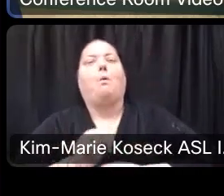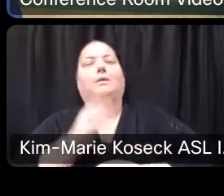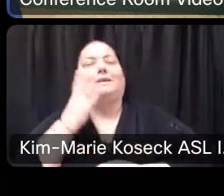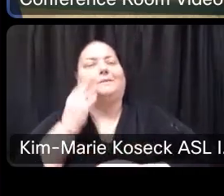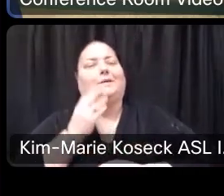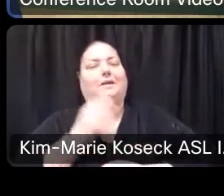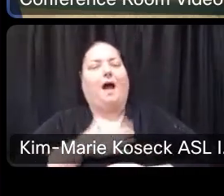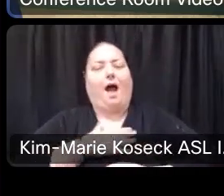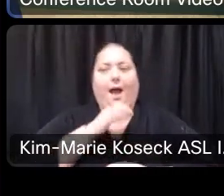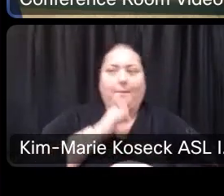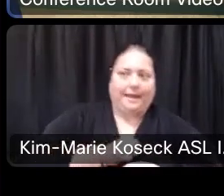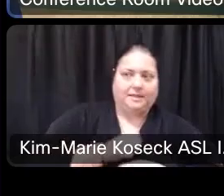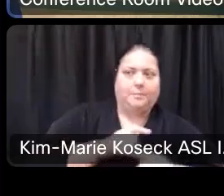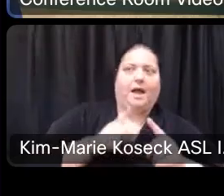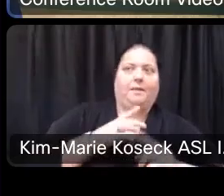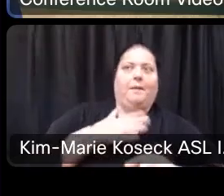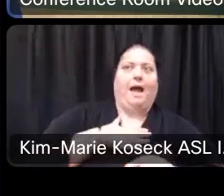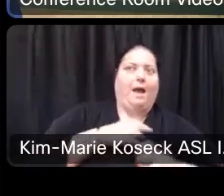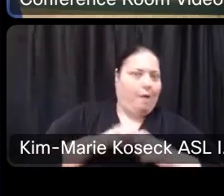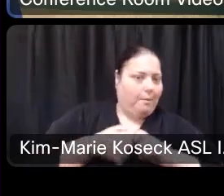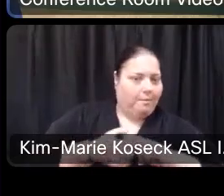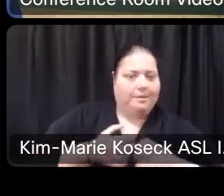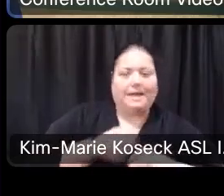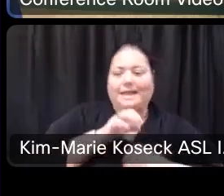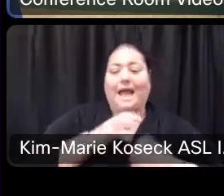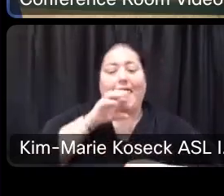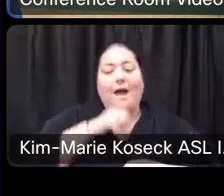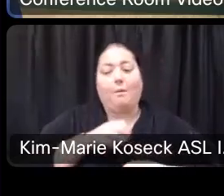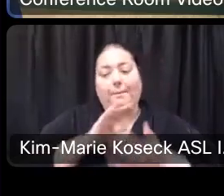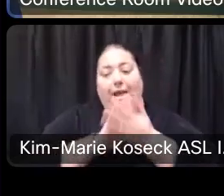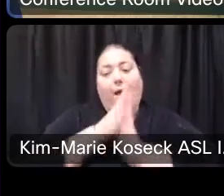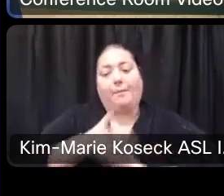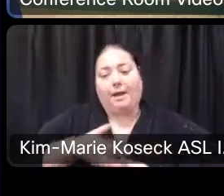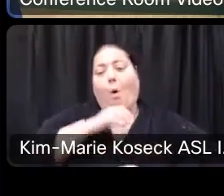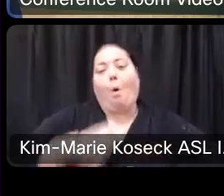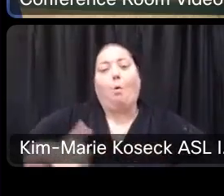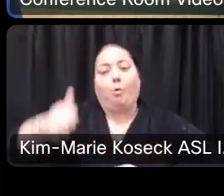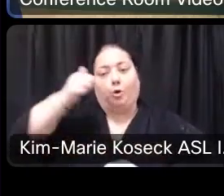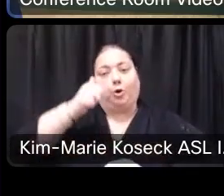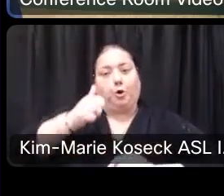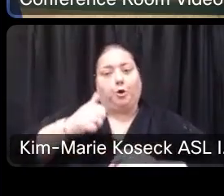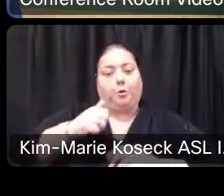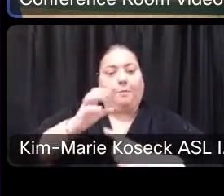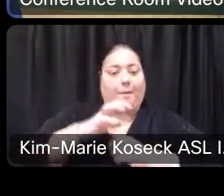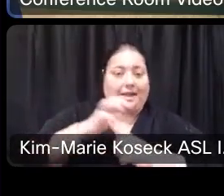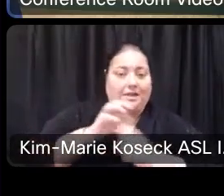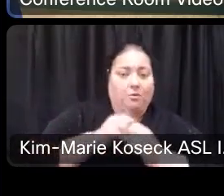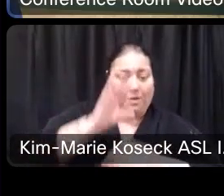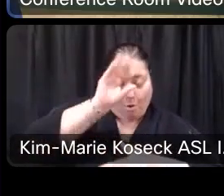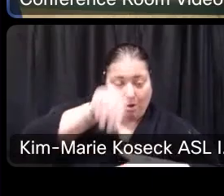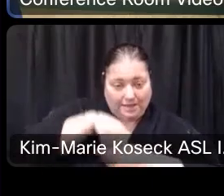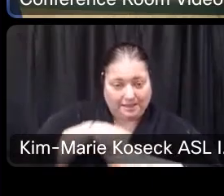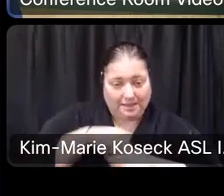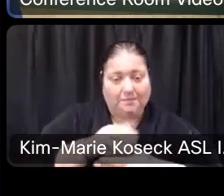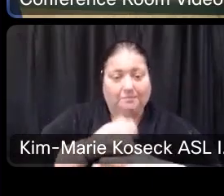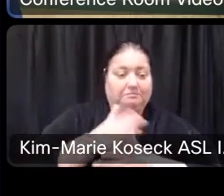my issue, but the aging population and the aging population of people with autism spectrum disorder